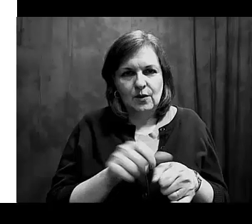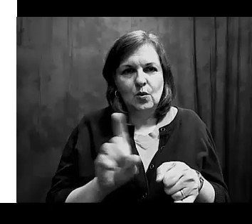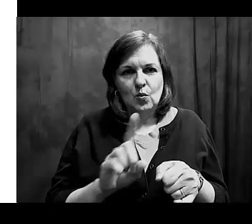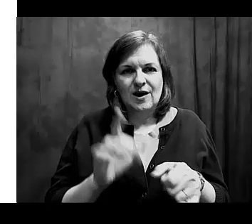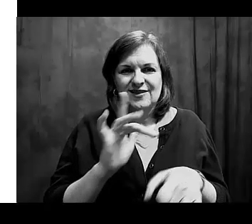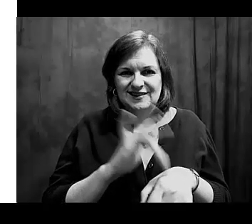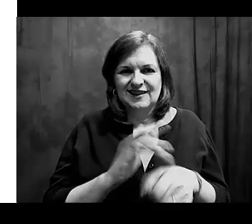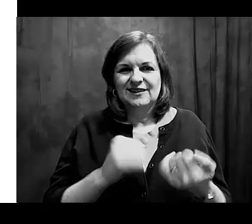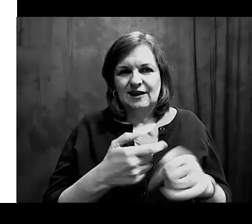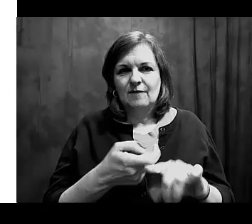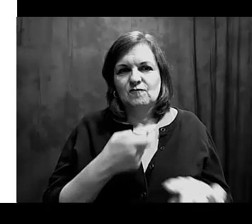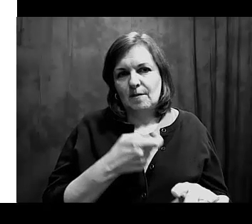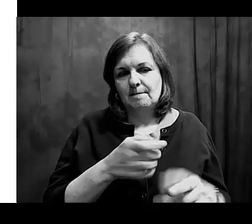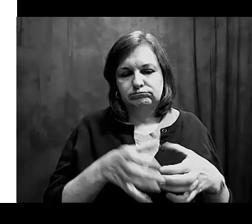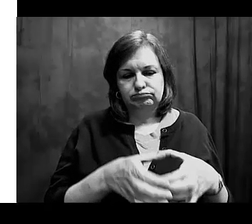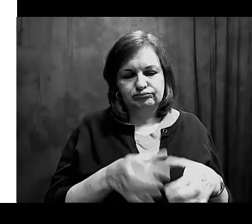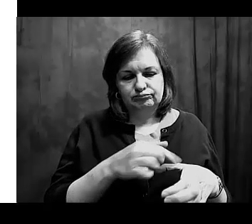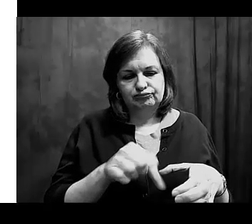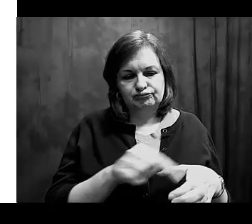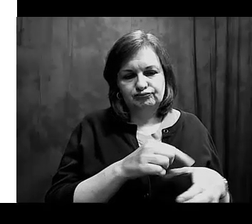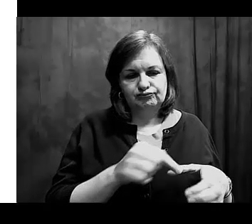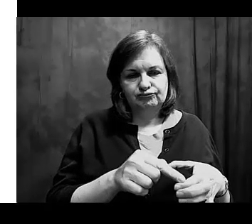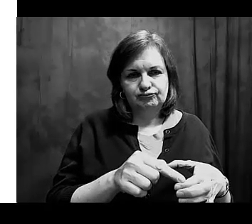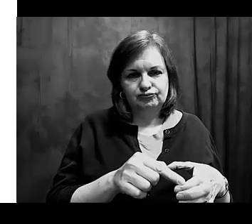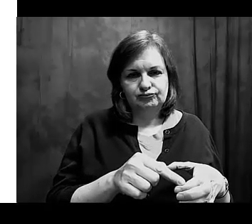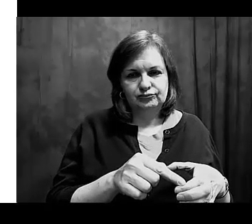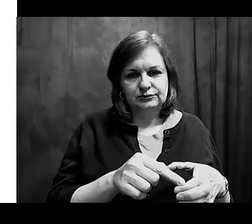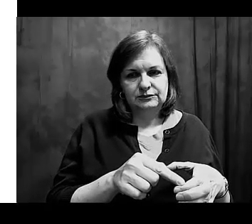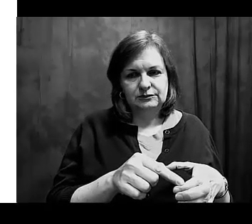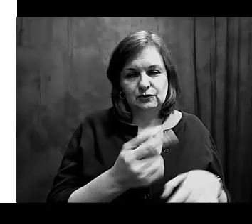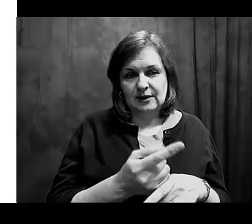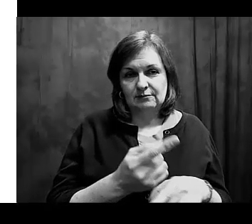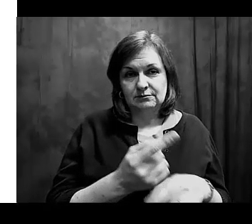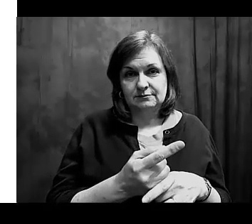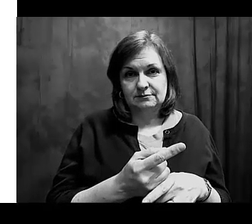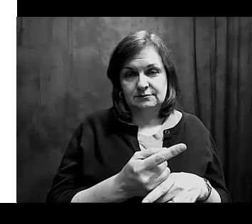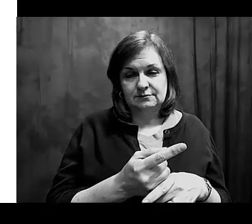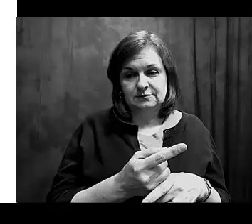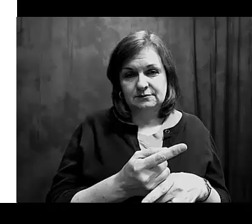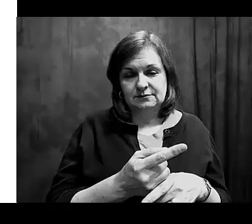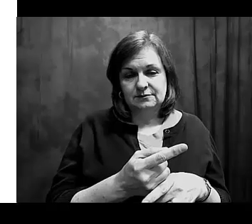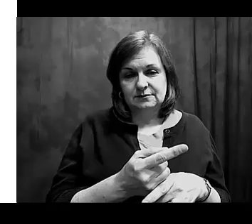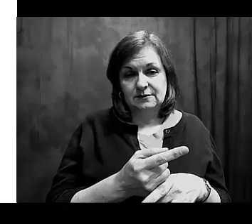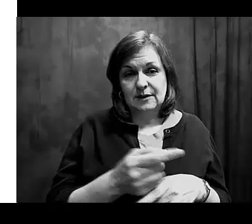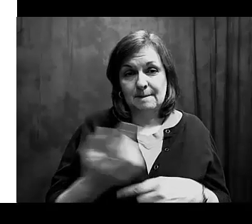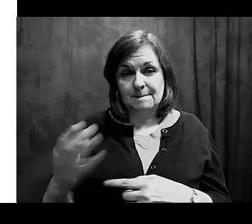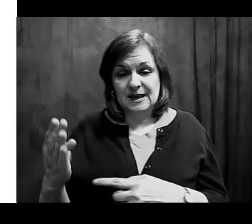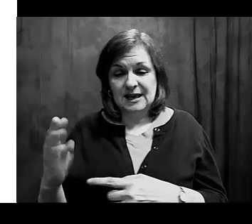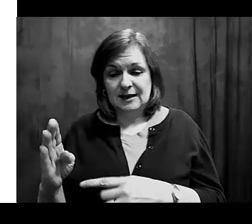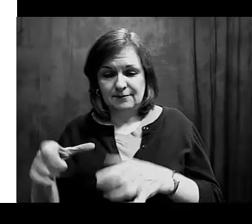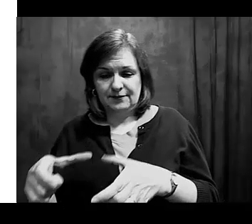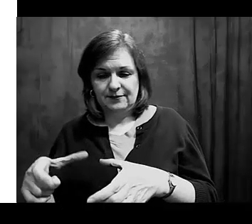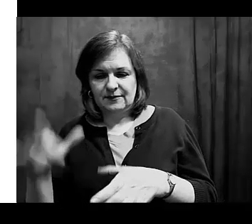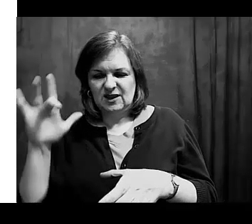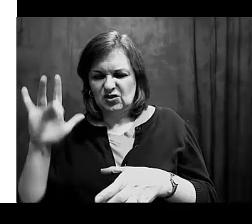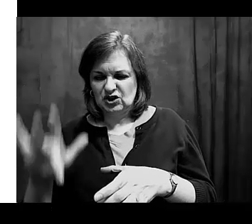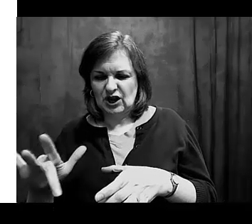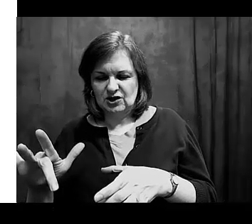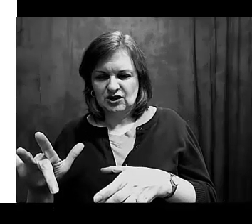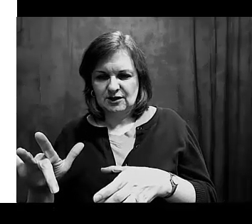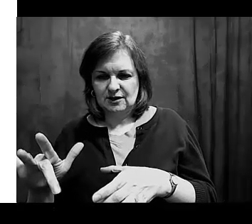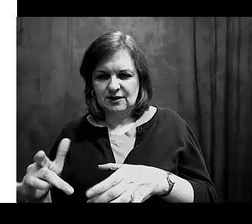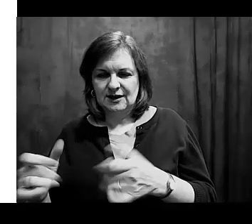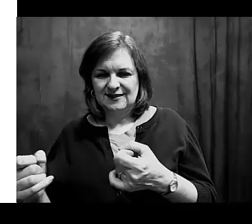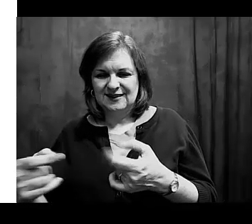But what we want to think about is, in A, if we touch, you have a very small area where that touch could